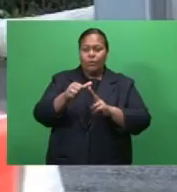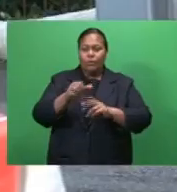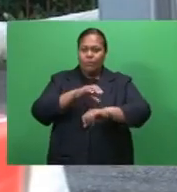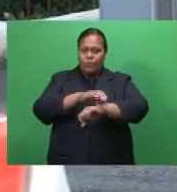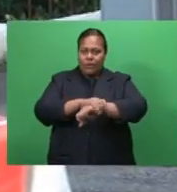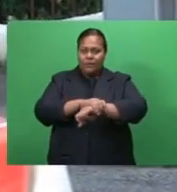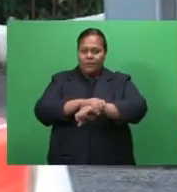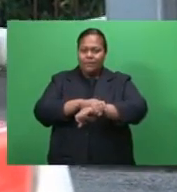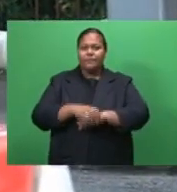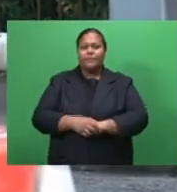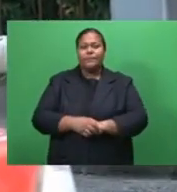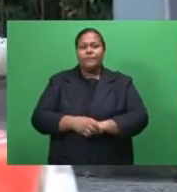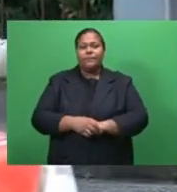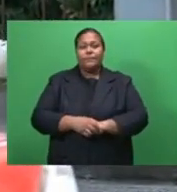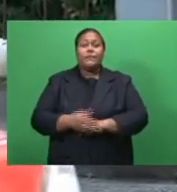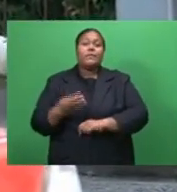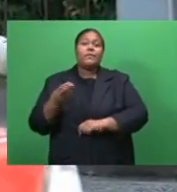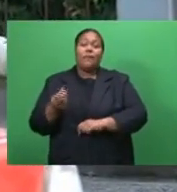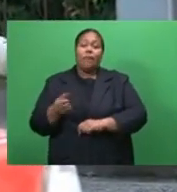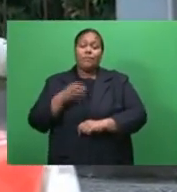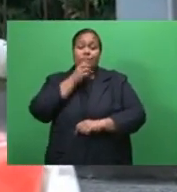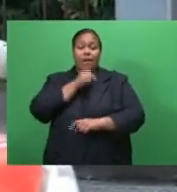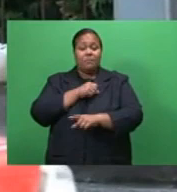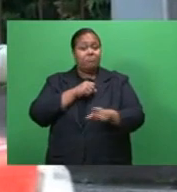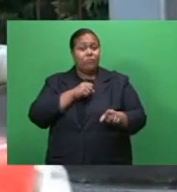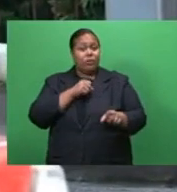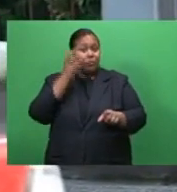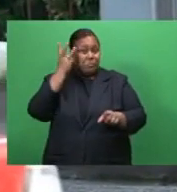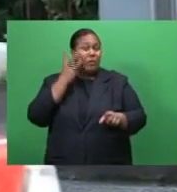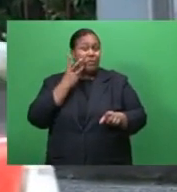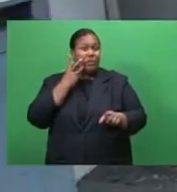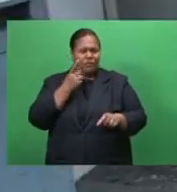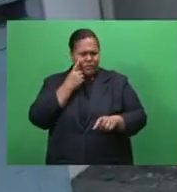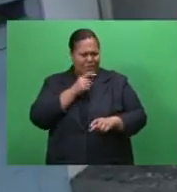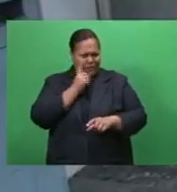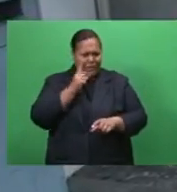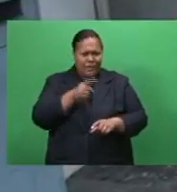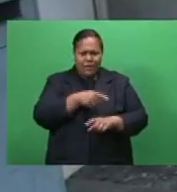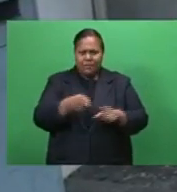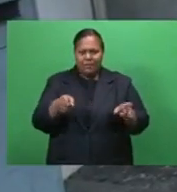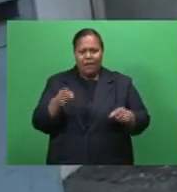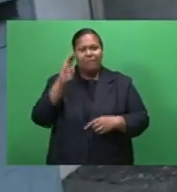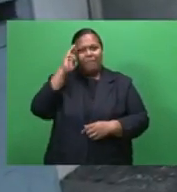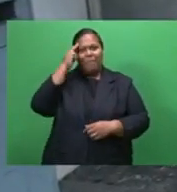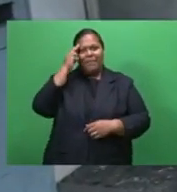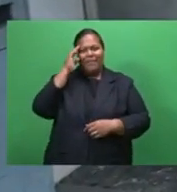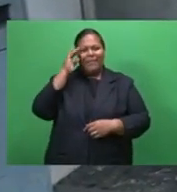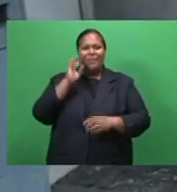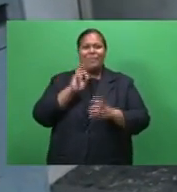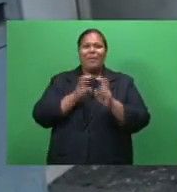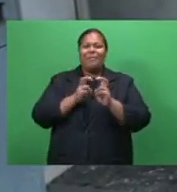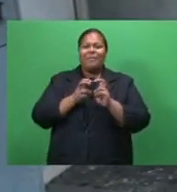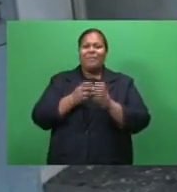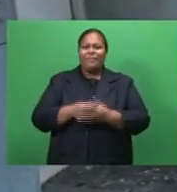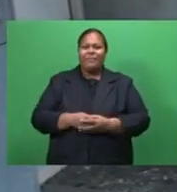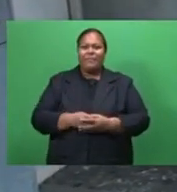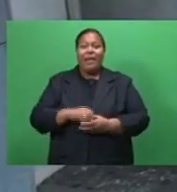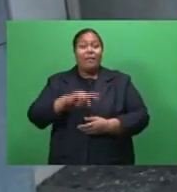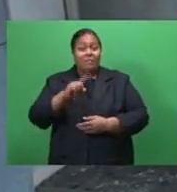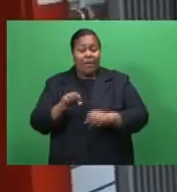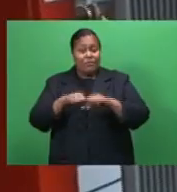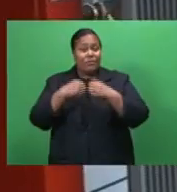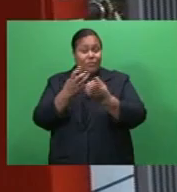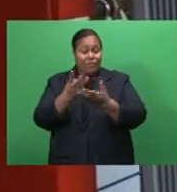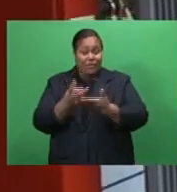department. Some of the men and women found begging on the streets have mental illnesses, but attempts by the Social